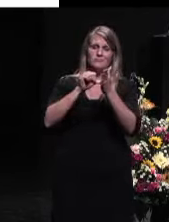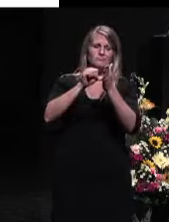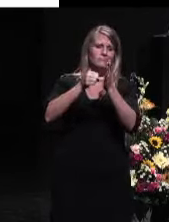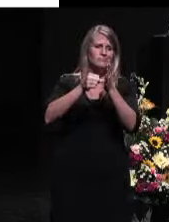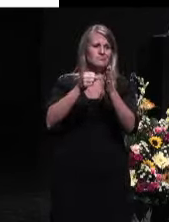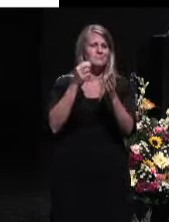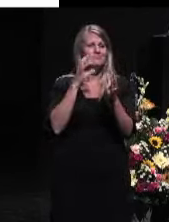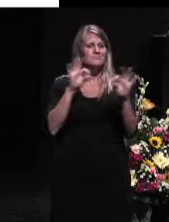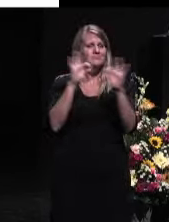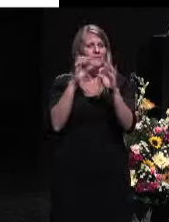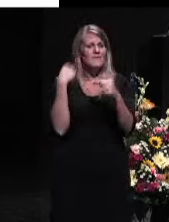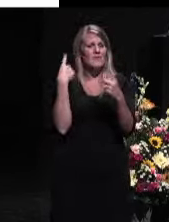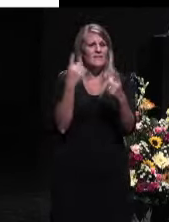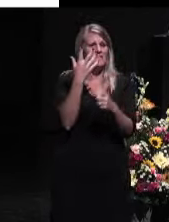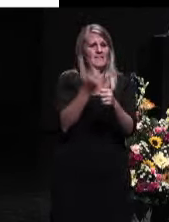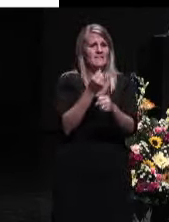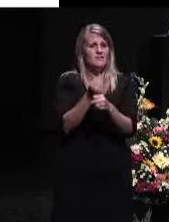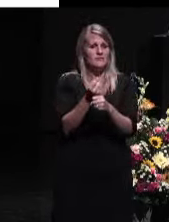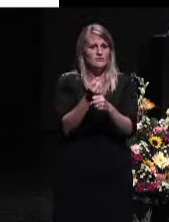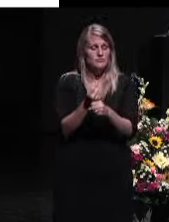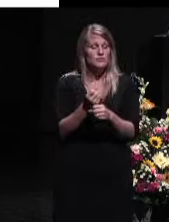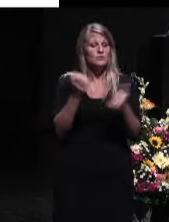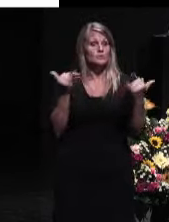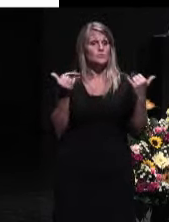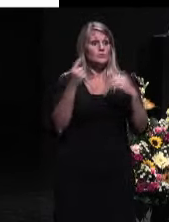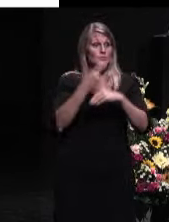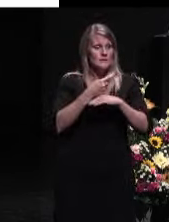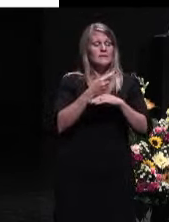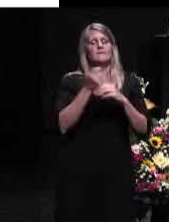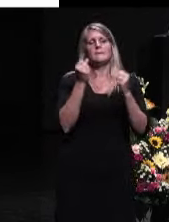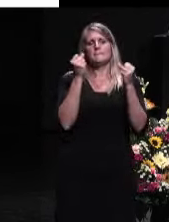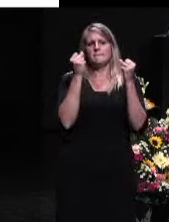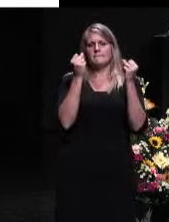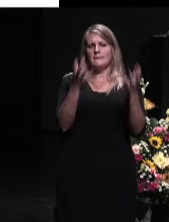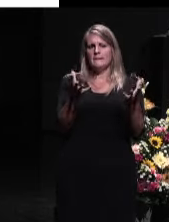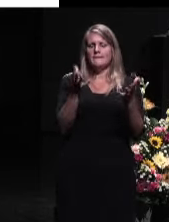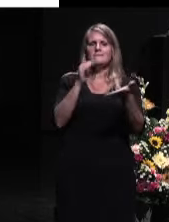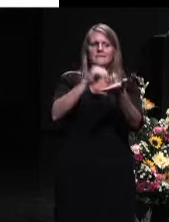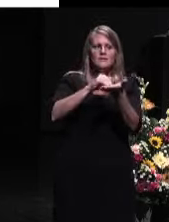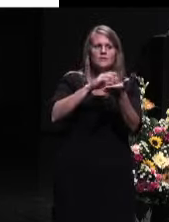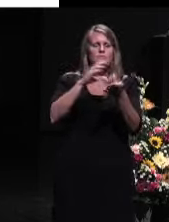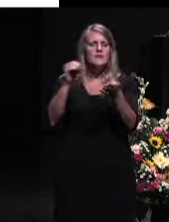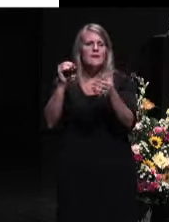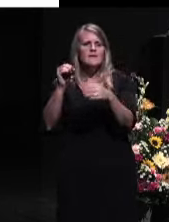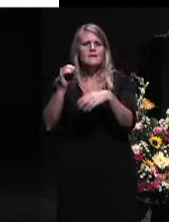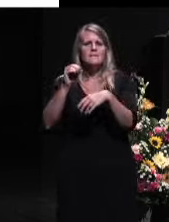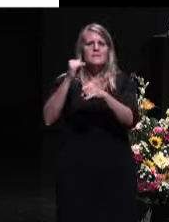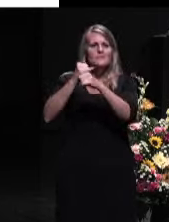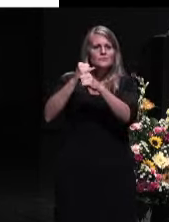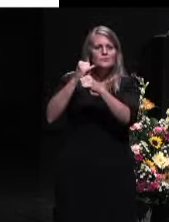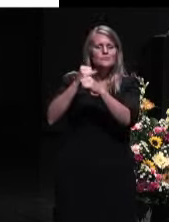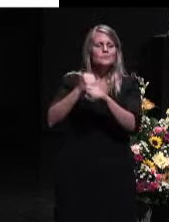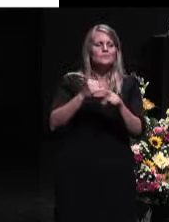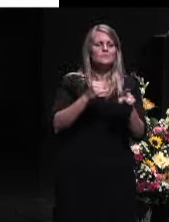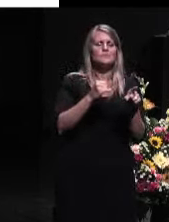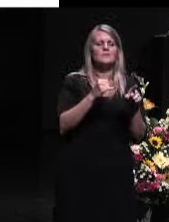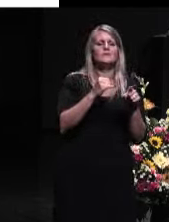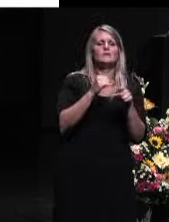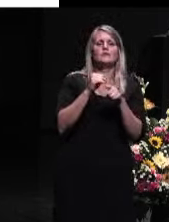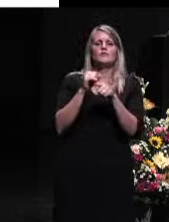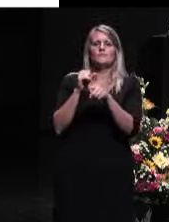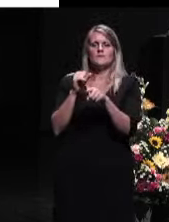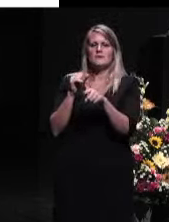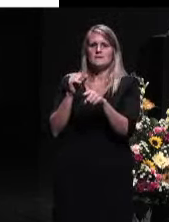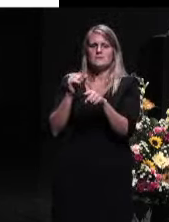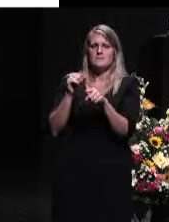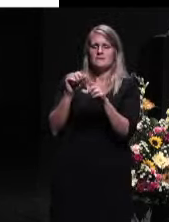last 5 years. We today have a number of centers and institutes, from data science, which will be campus-wide,